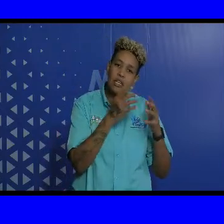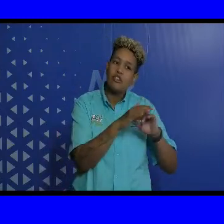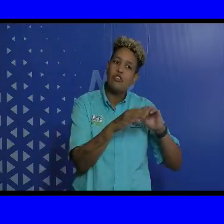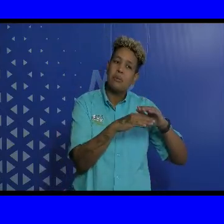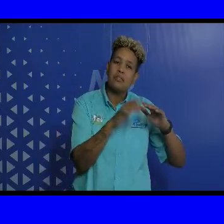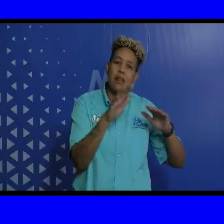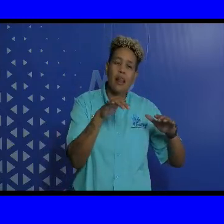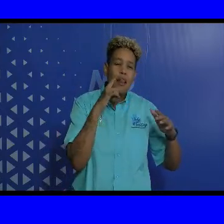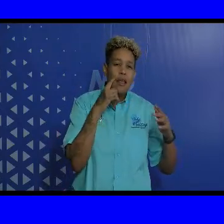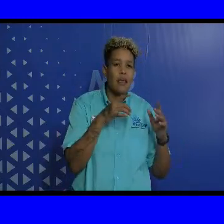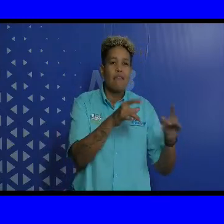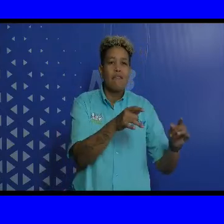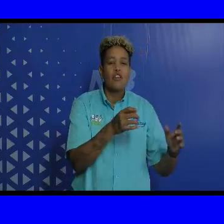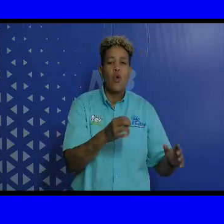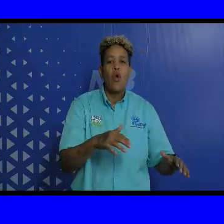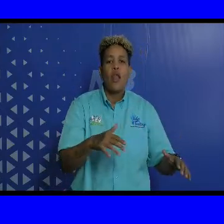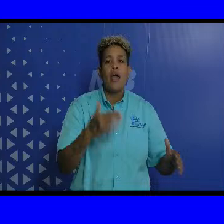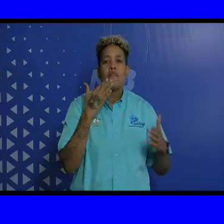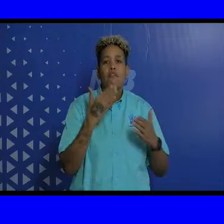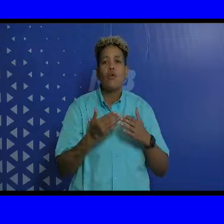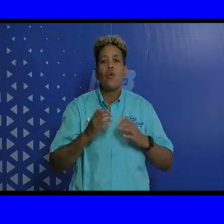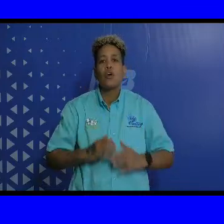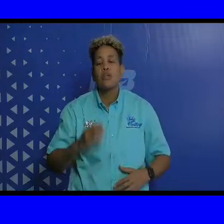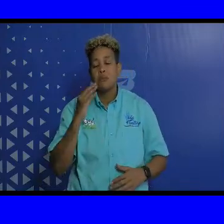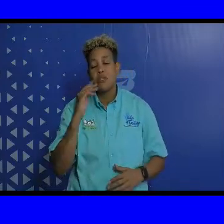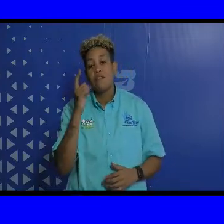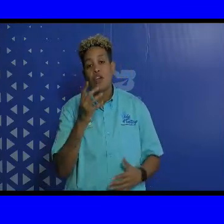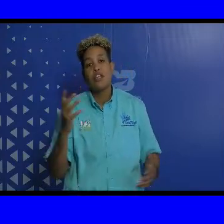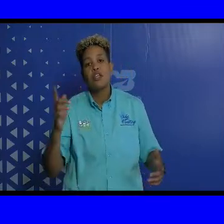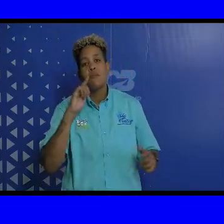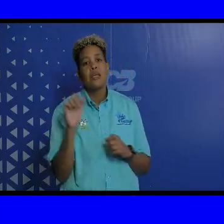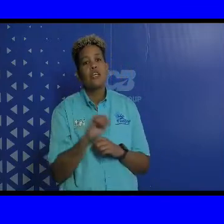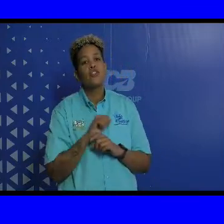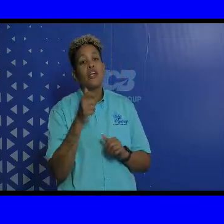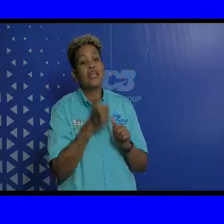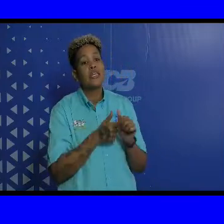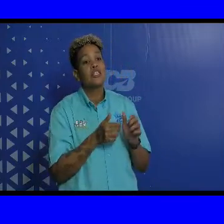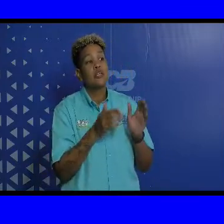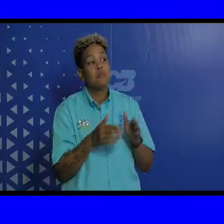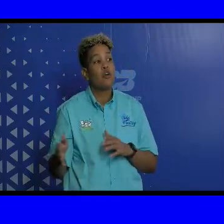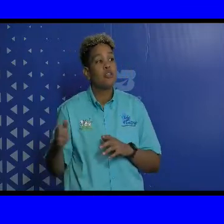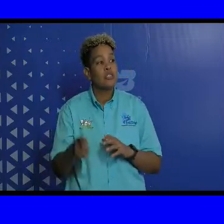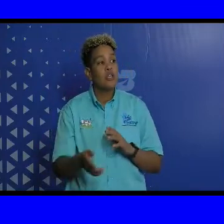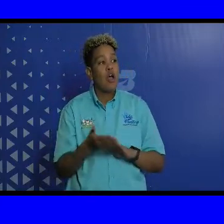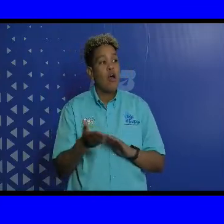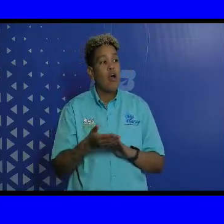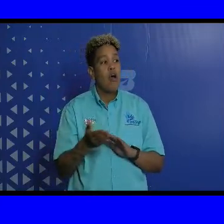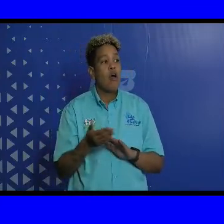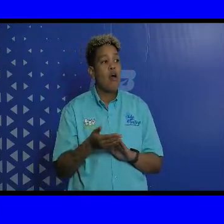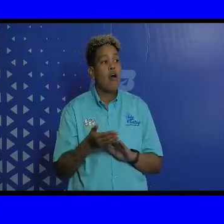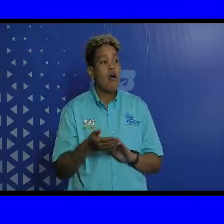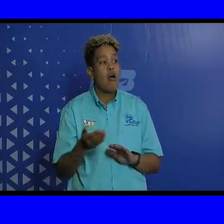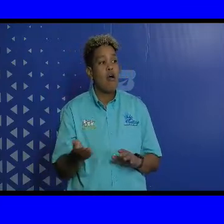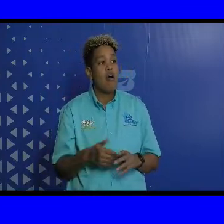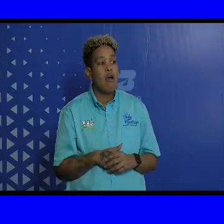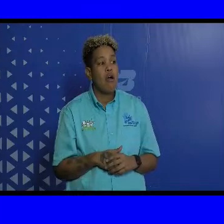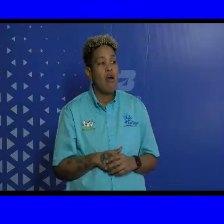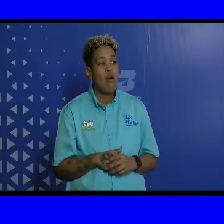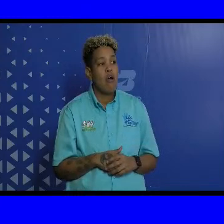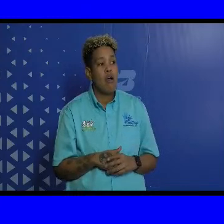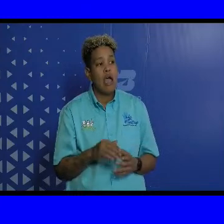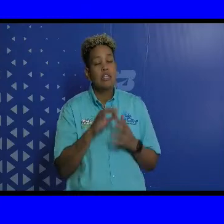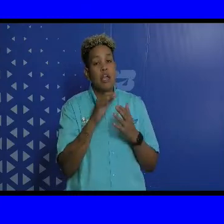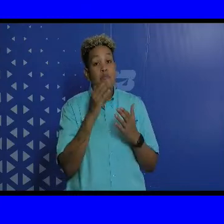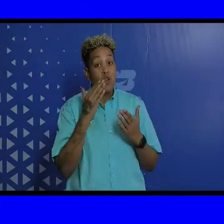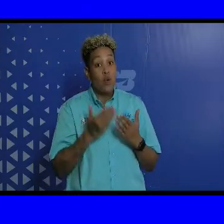efficient, aren't necessarily don't have great customer experience. So the first thing is just make sure that each individual business is operating exceptionally